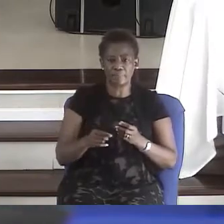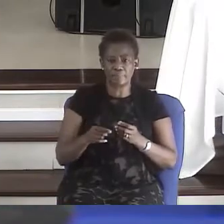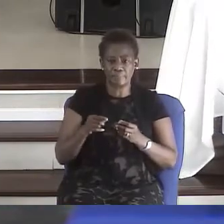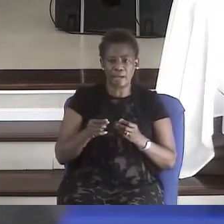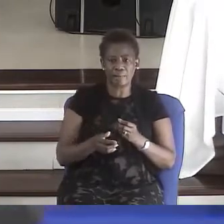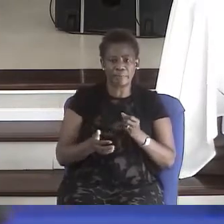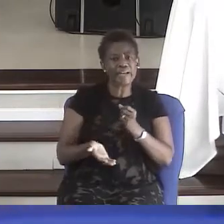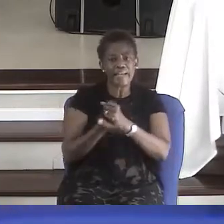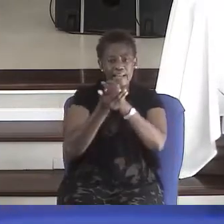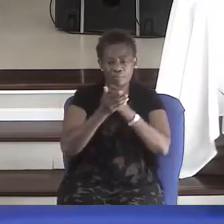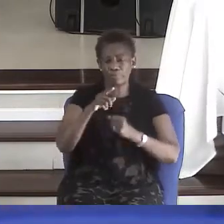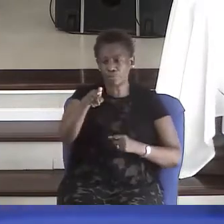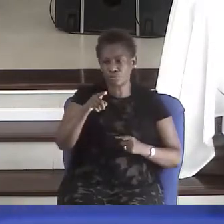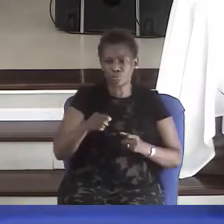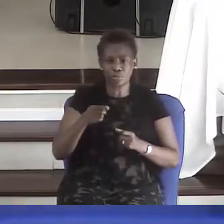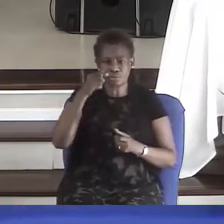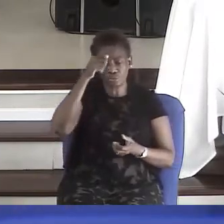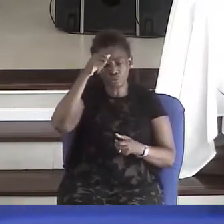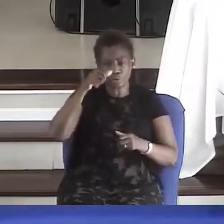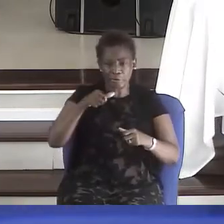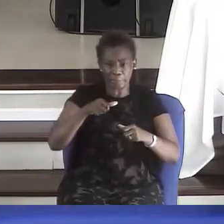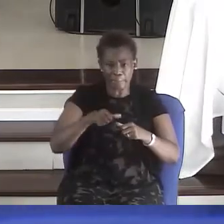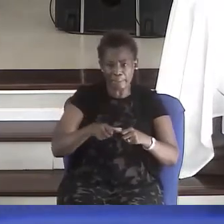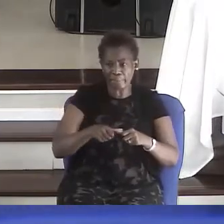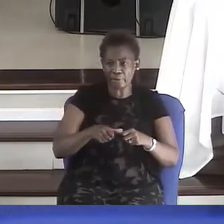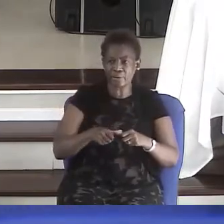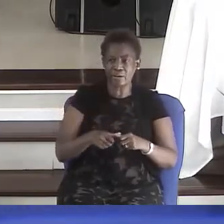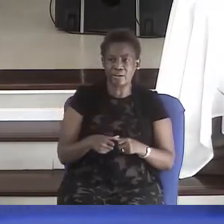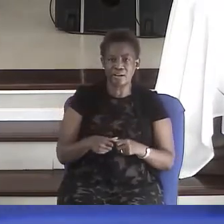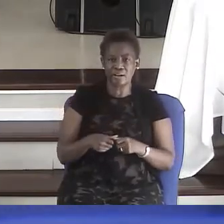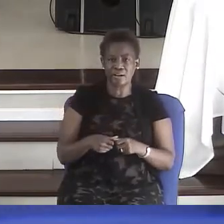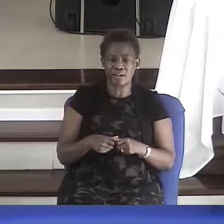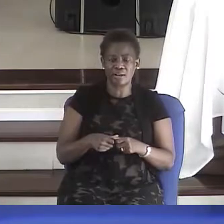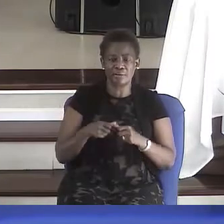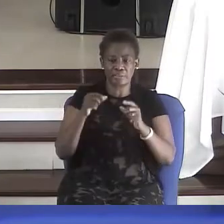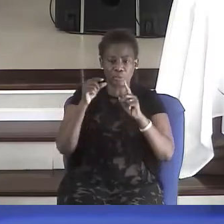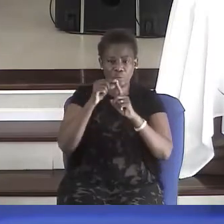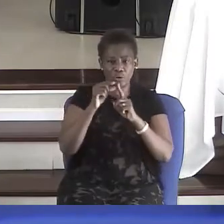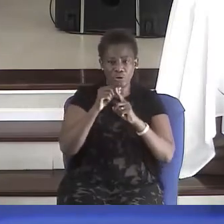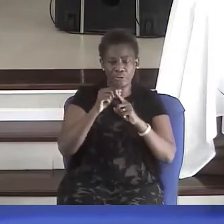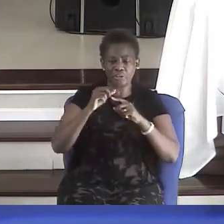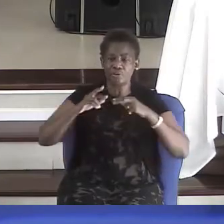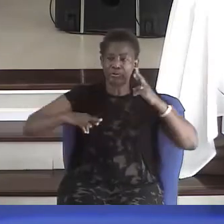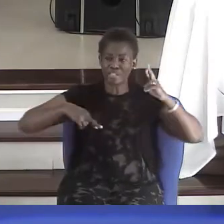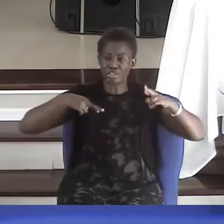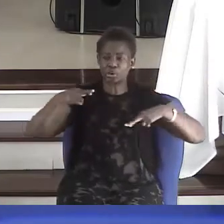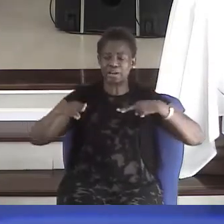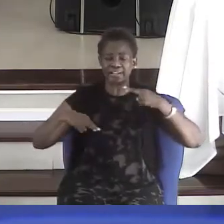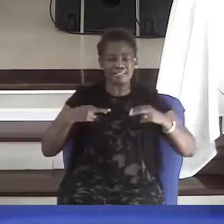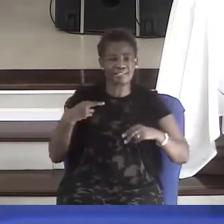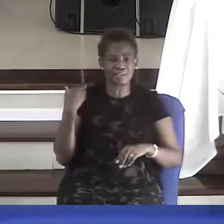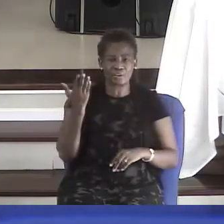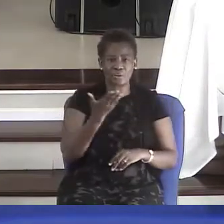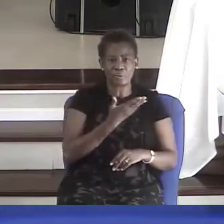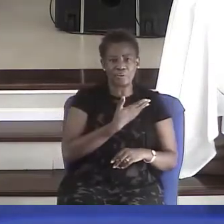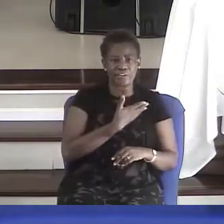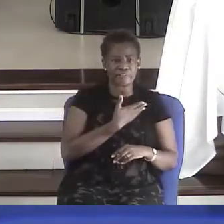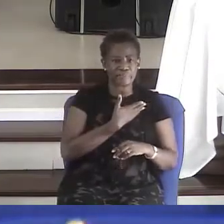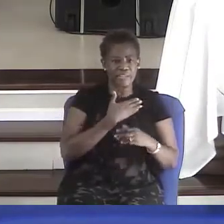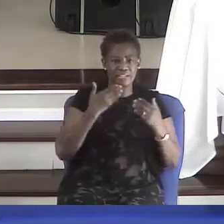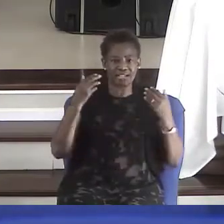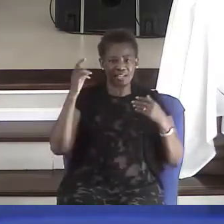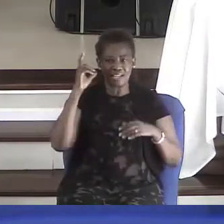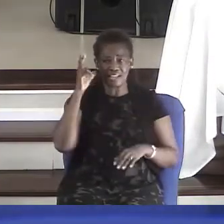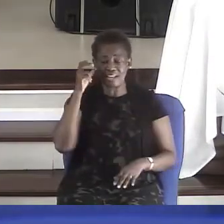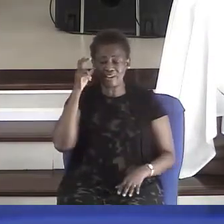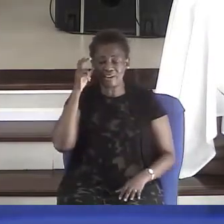The word rejoice is one good word. And we've been hearing messages. I think we had a great message from Stephen